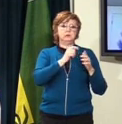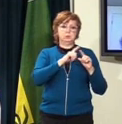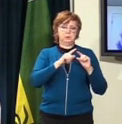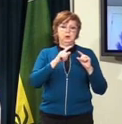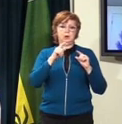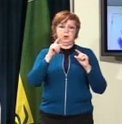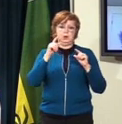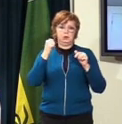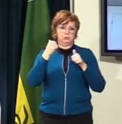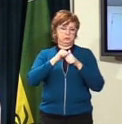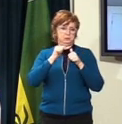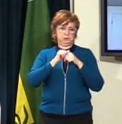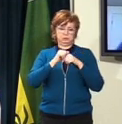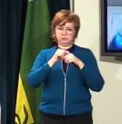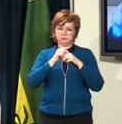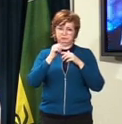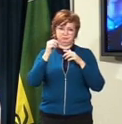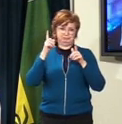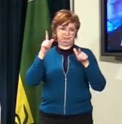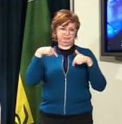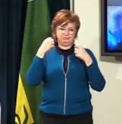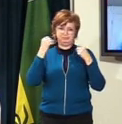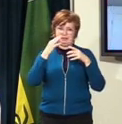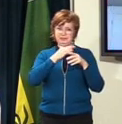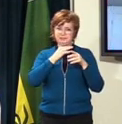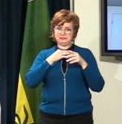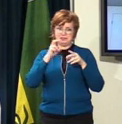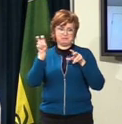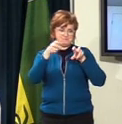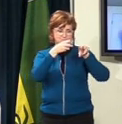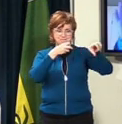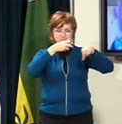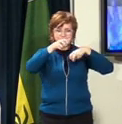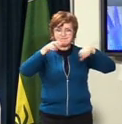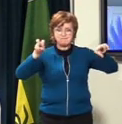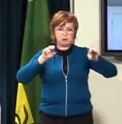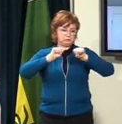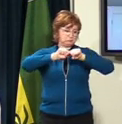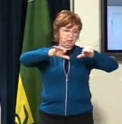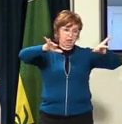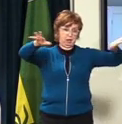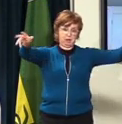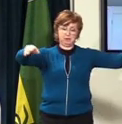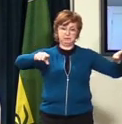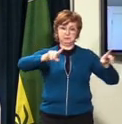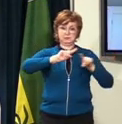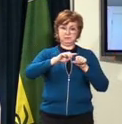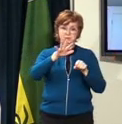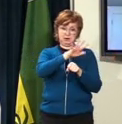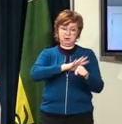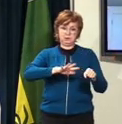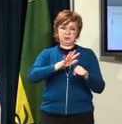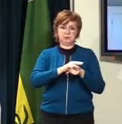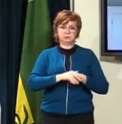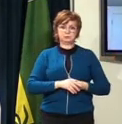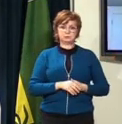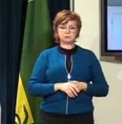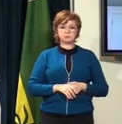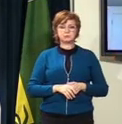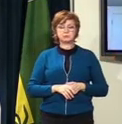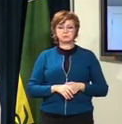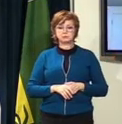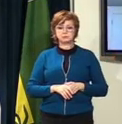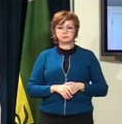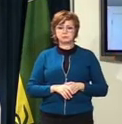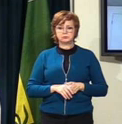of people across the system into all of the other steps going up to that. So by the time we actually head into the field